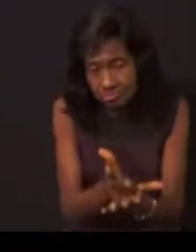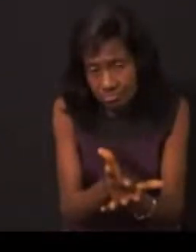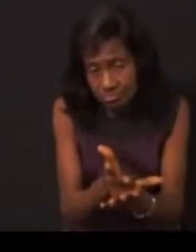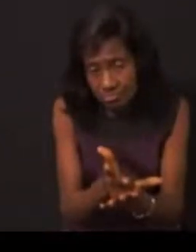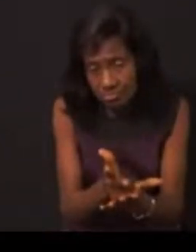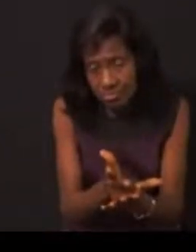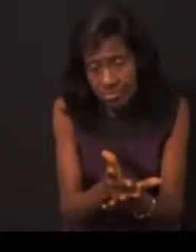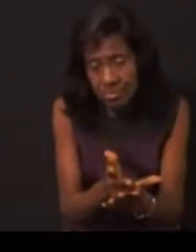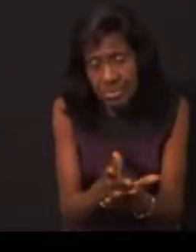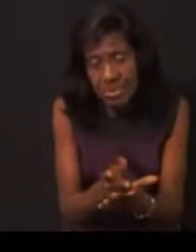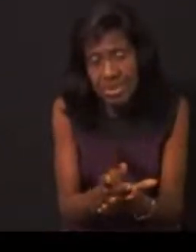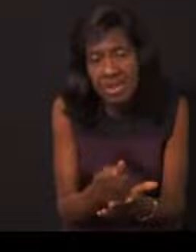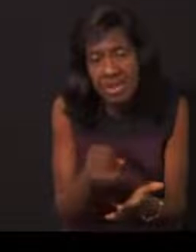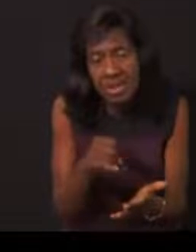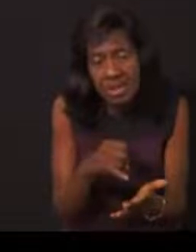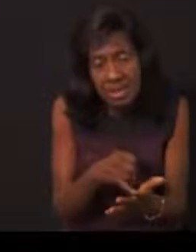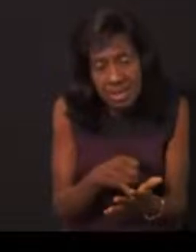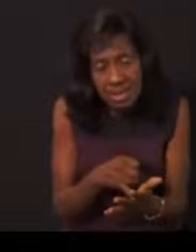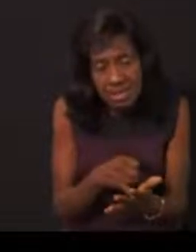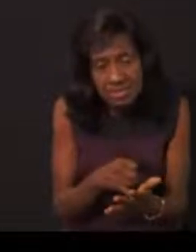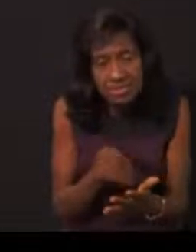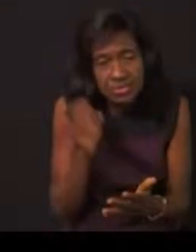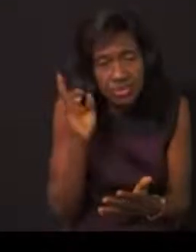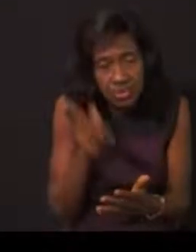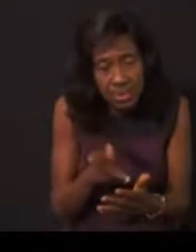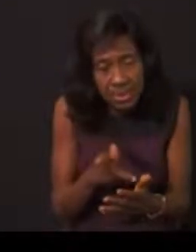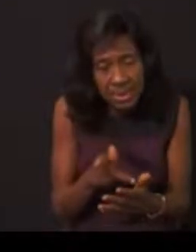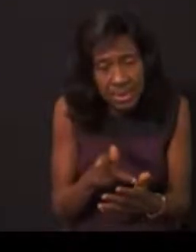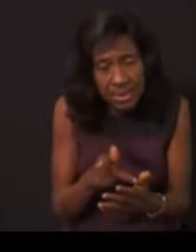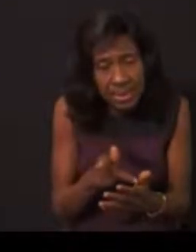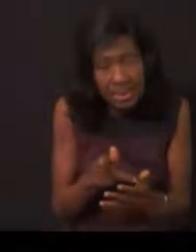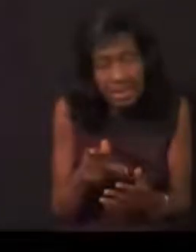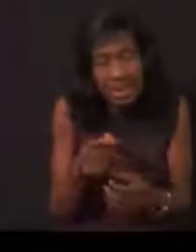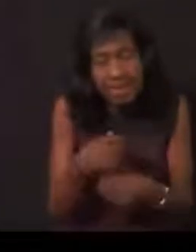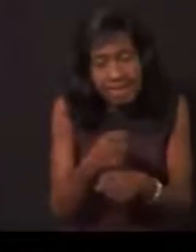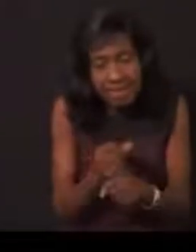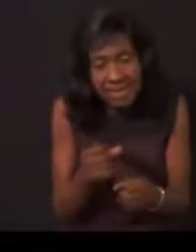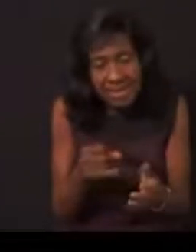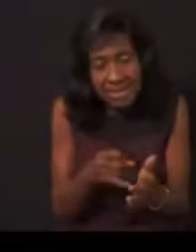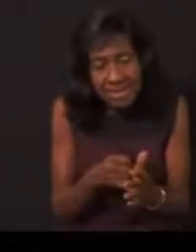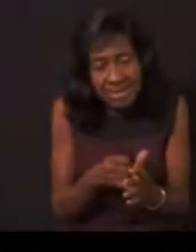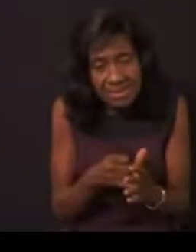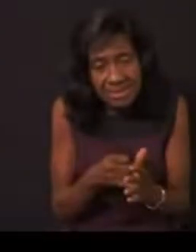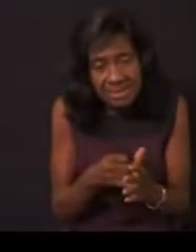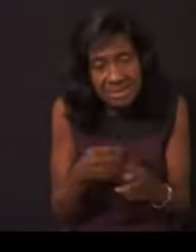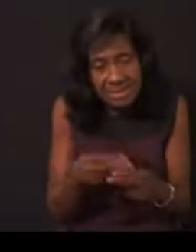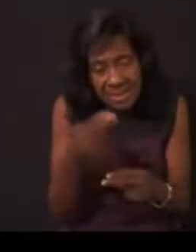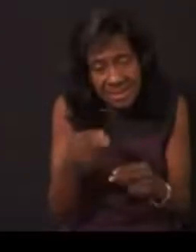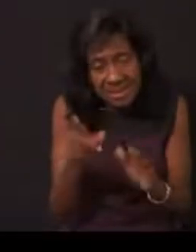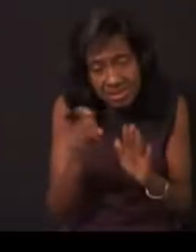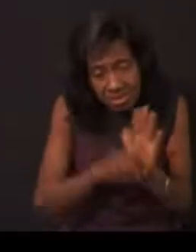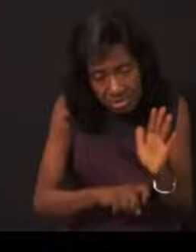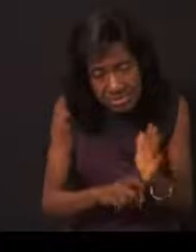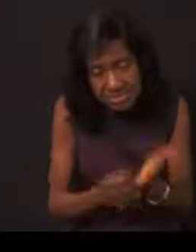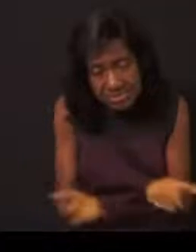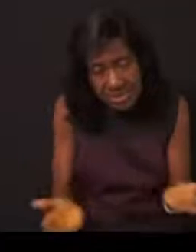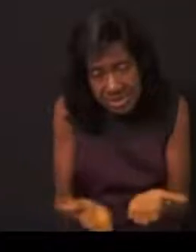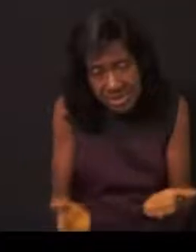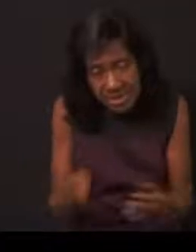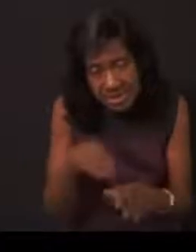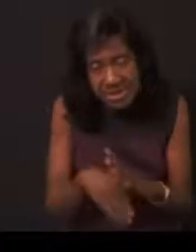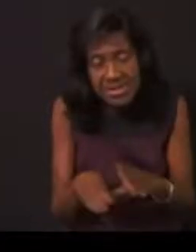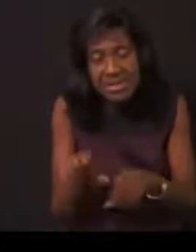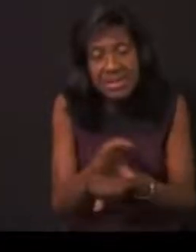on our overall costs for that the average retailer has to price